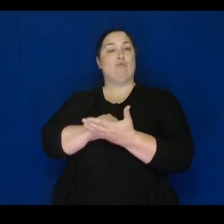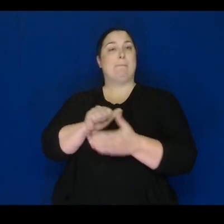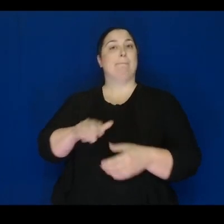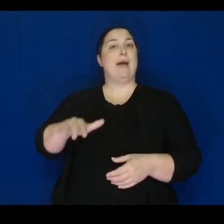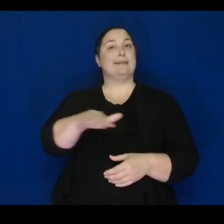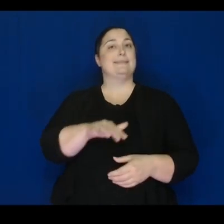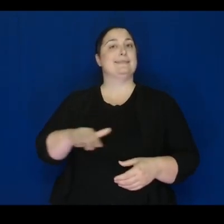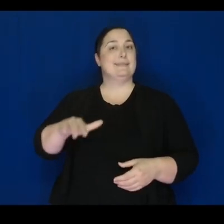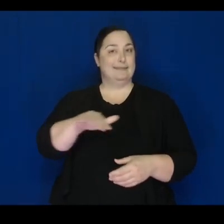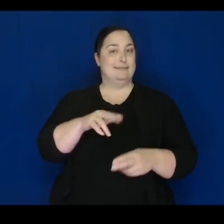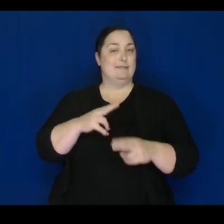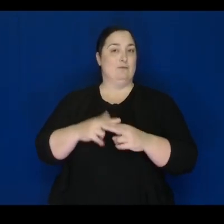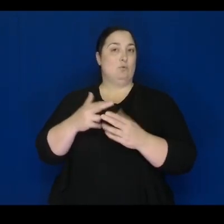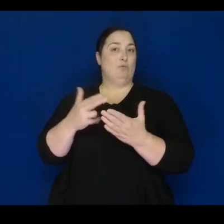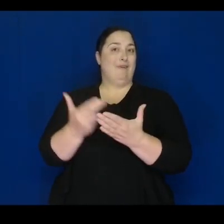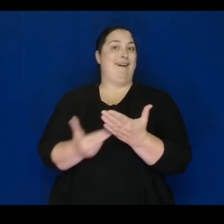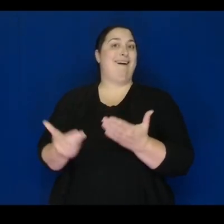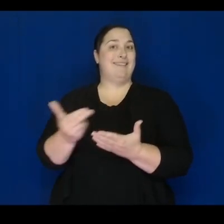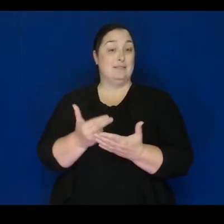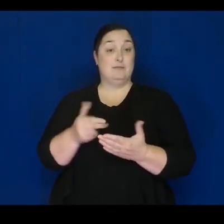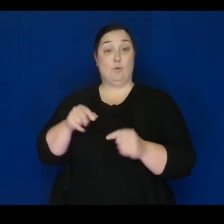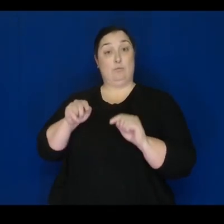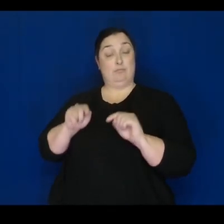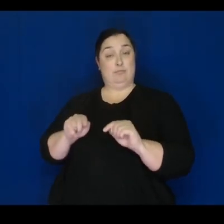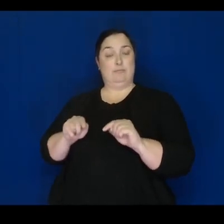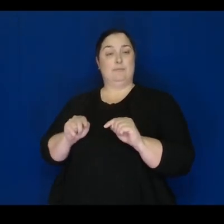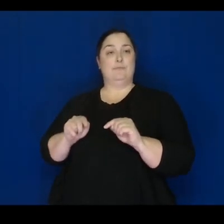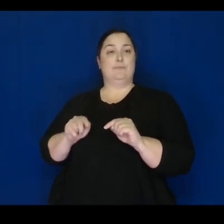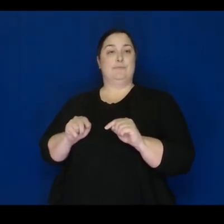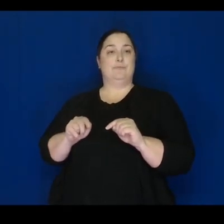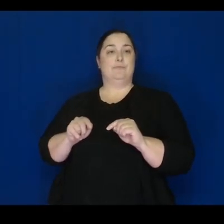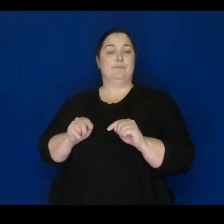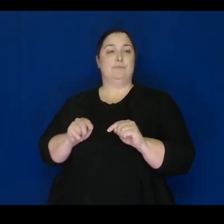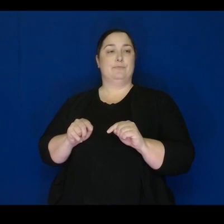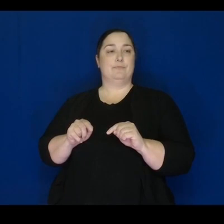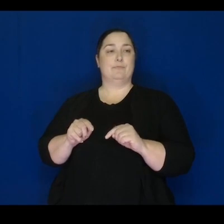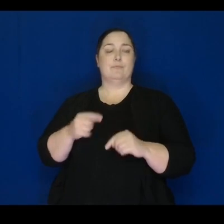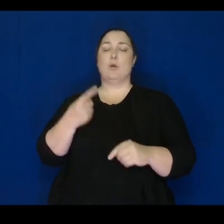to do an art workshop. So here, this one of